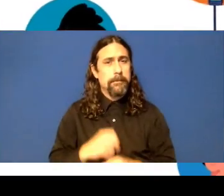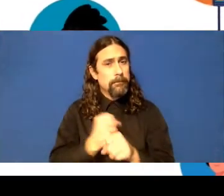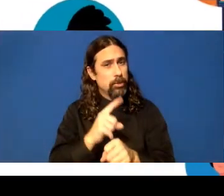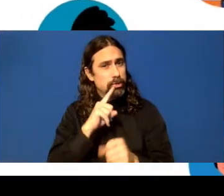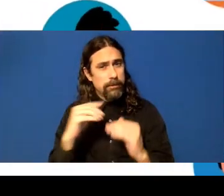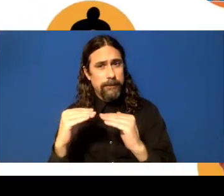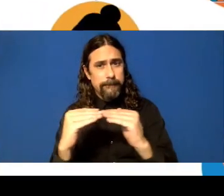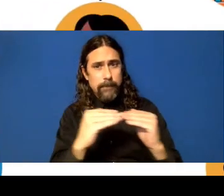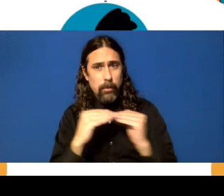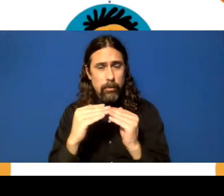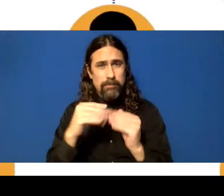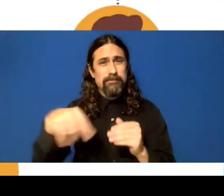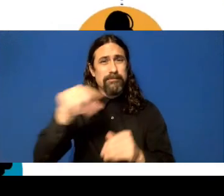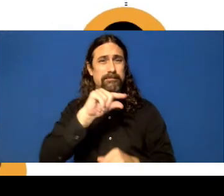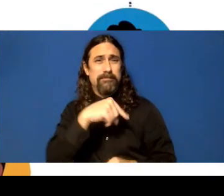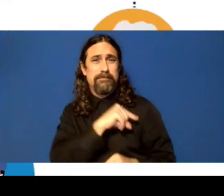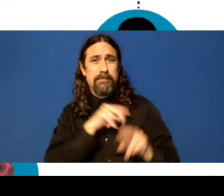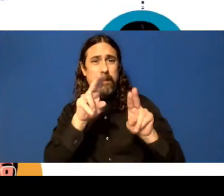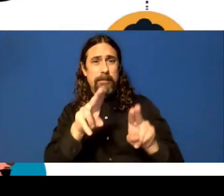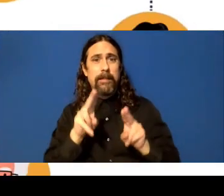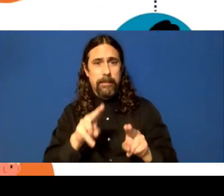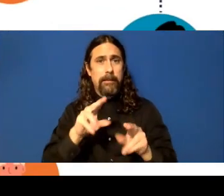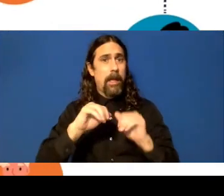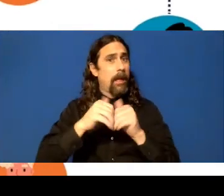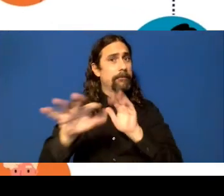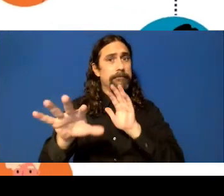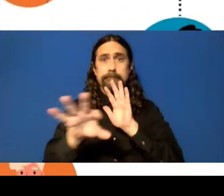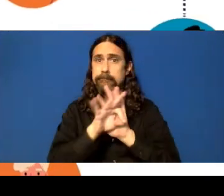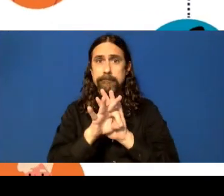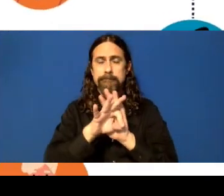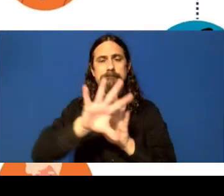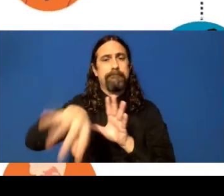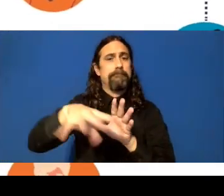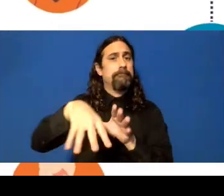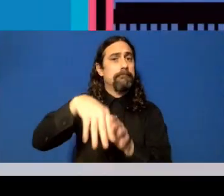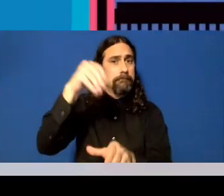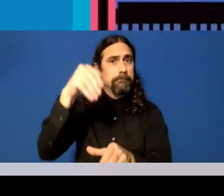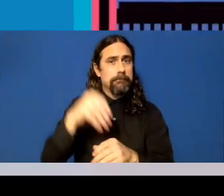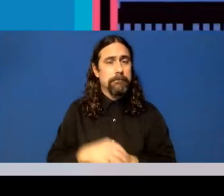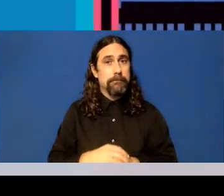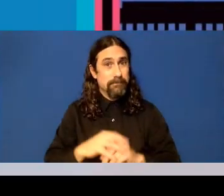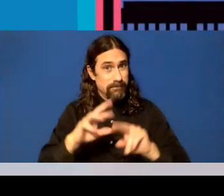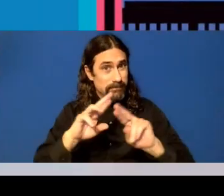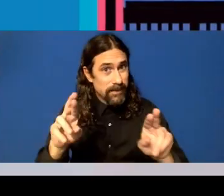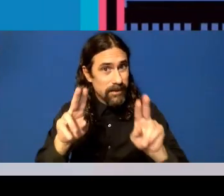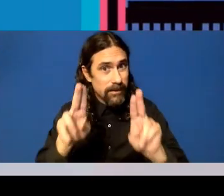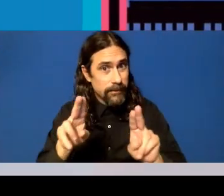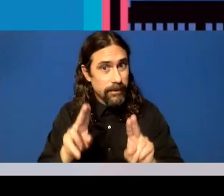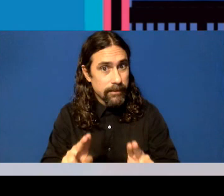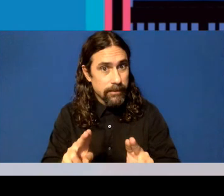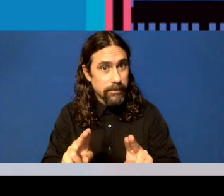qualified applicants are chosen through a randomized lottery system. Ready to apply?